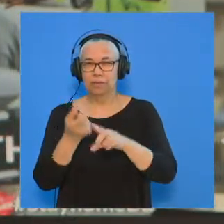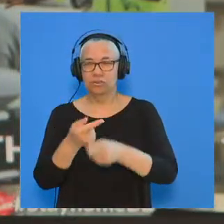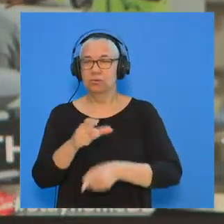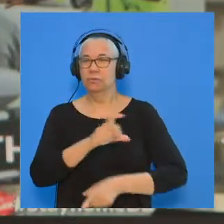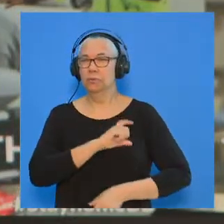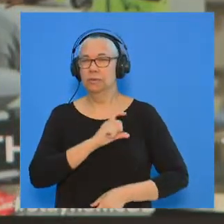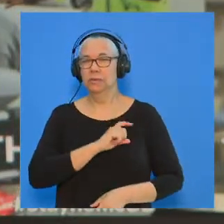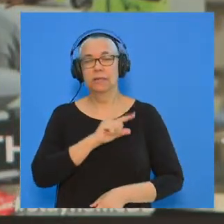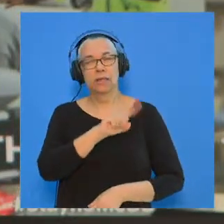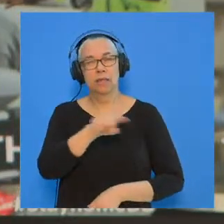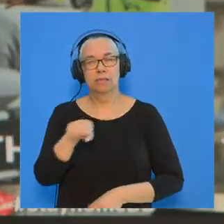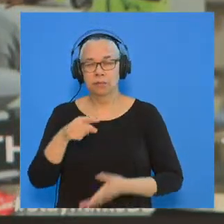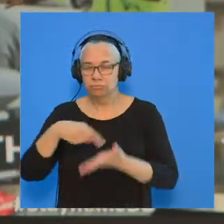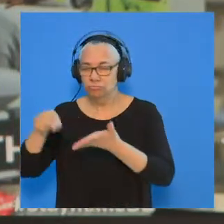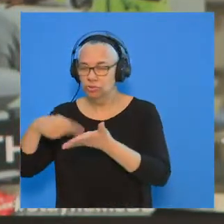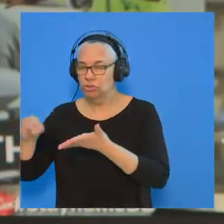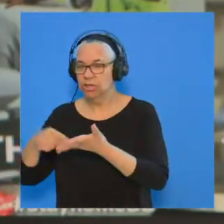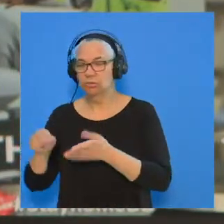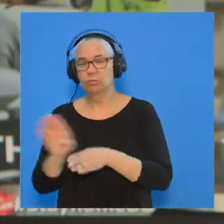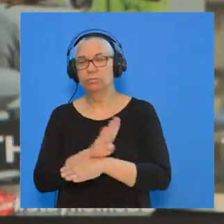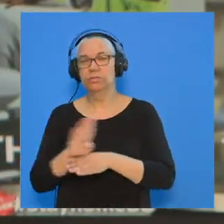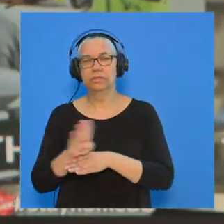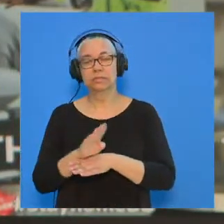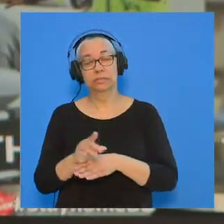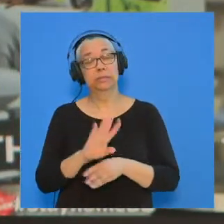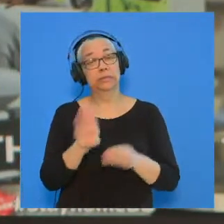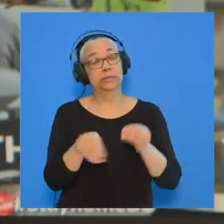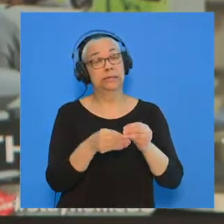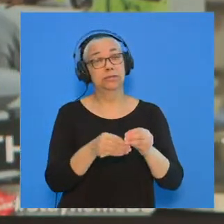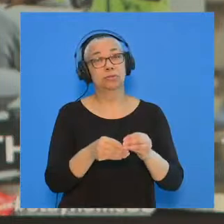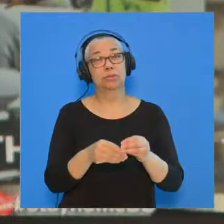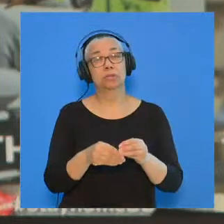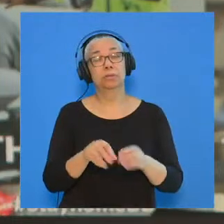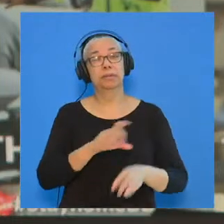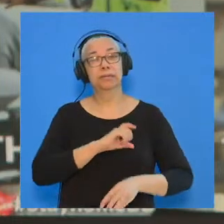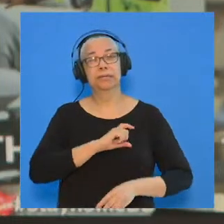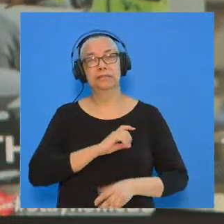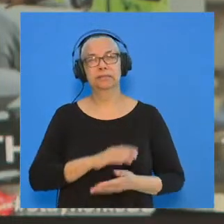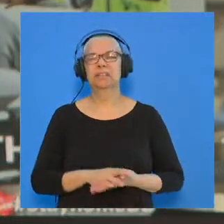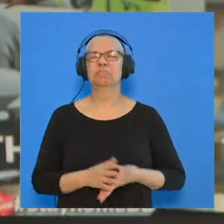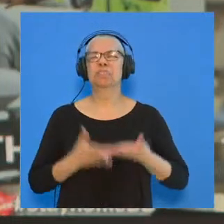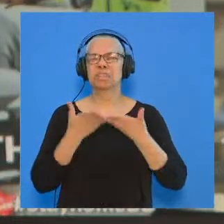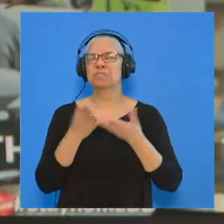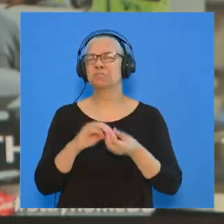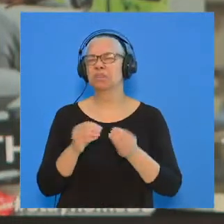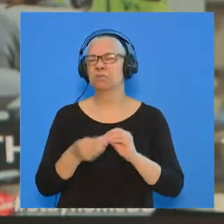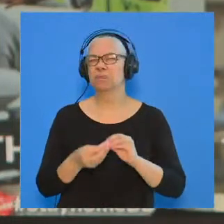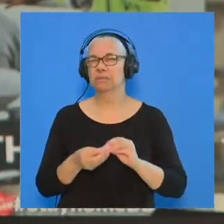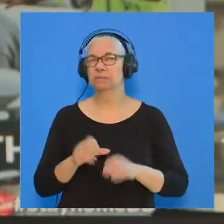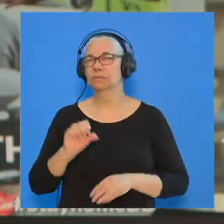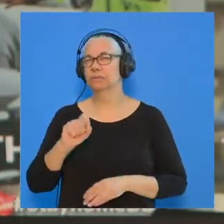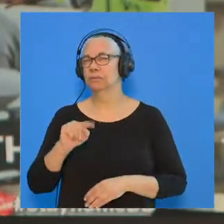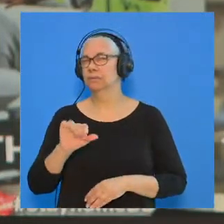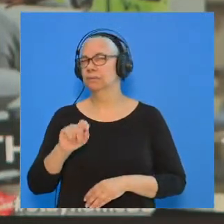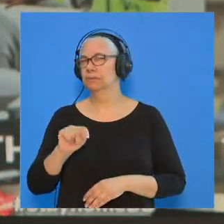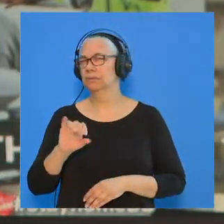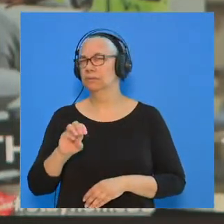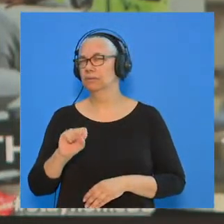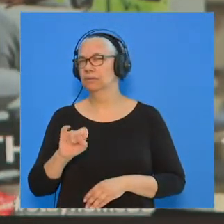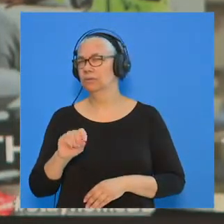checking on businesses in Bermuda, as well as the Bermuda Police Service. And I just want to give you some statistics really quickly. And from